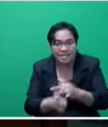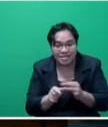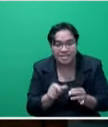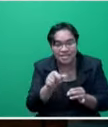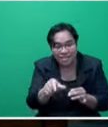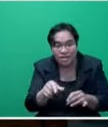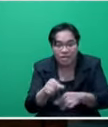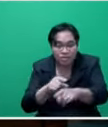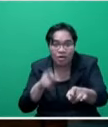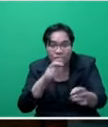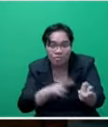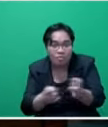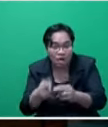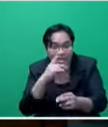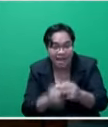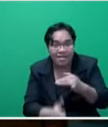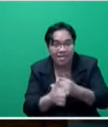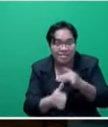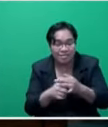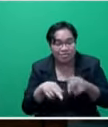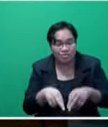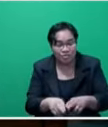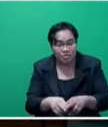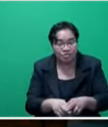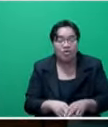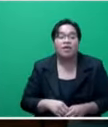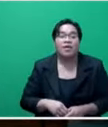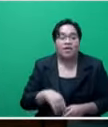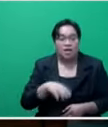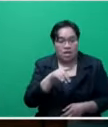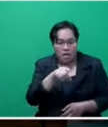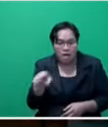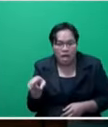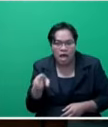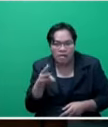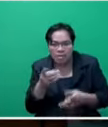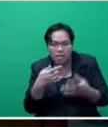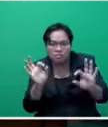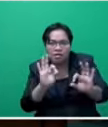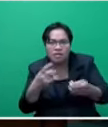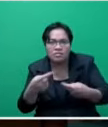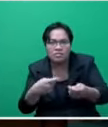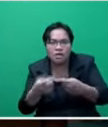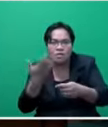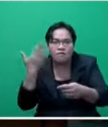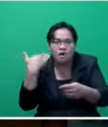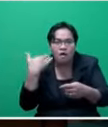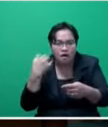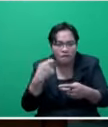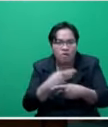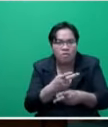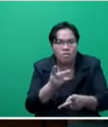rural empowerment programs. While our remote rural areas make available the market for primary products that feed